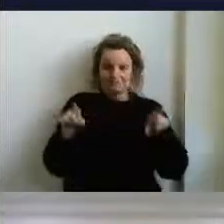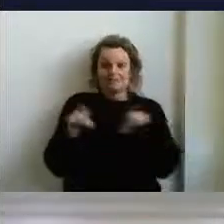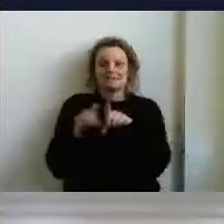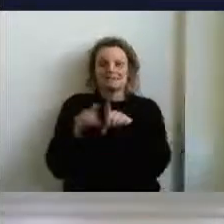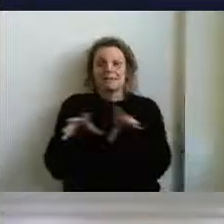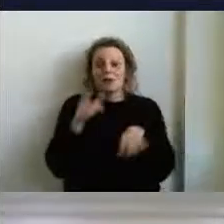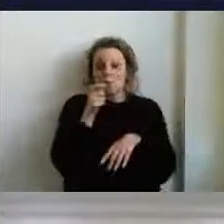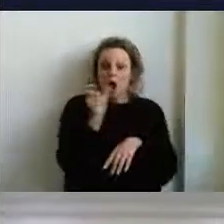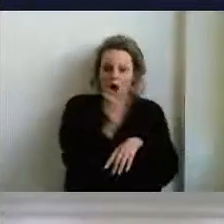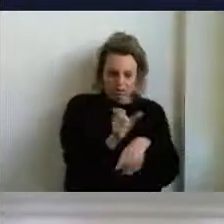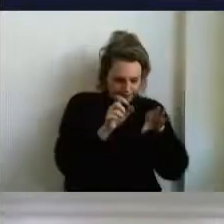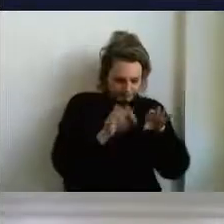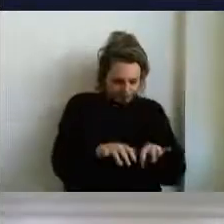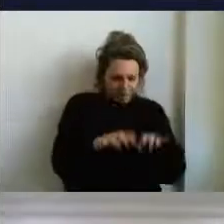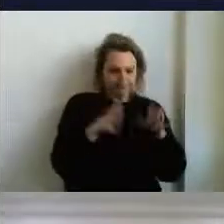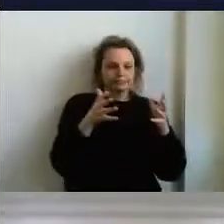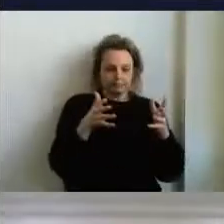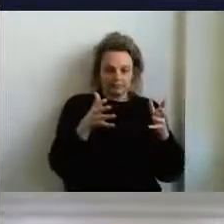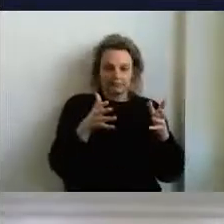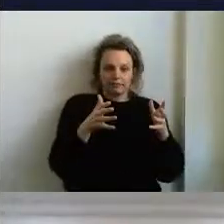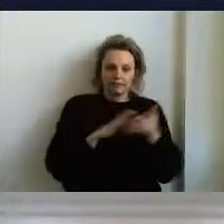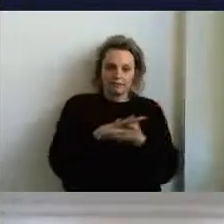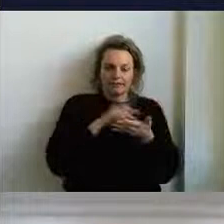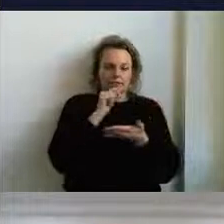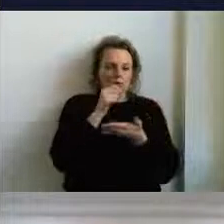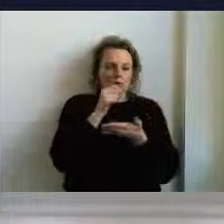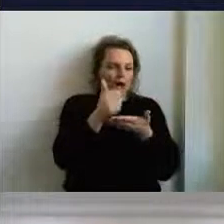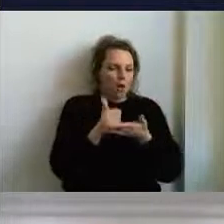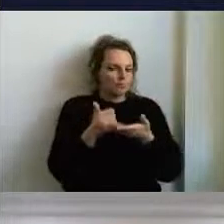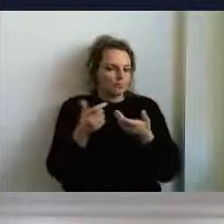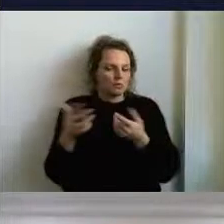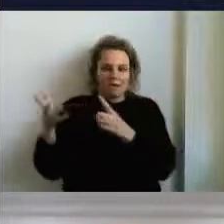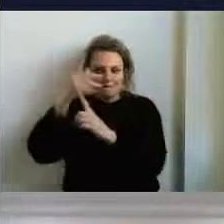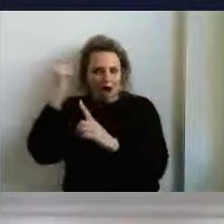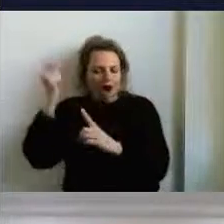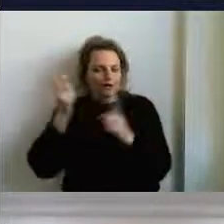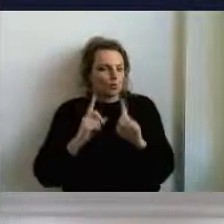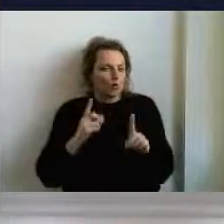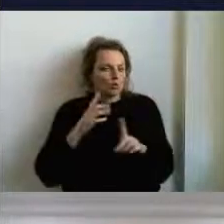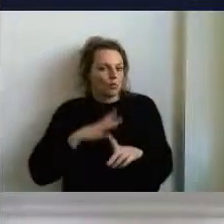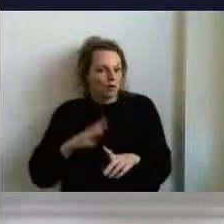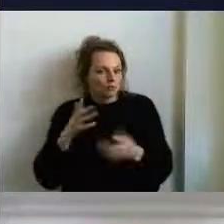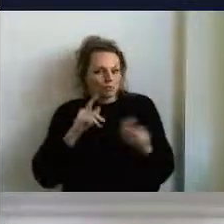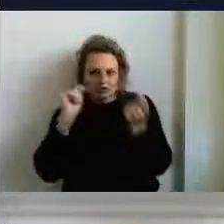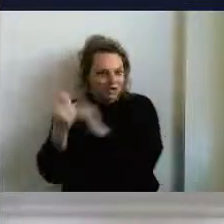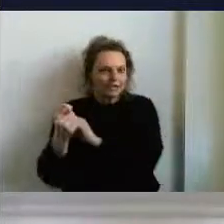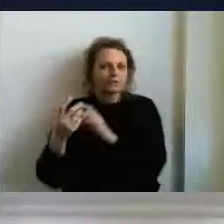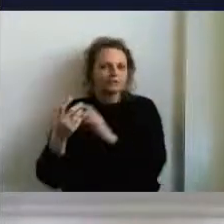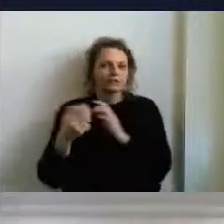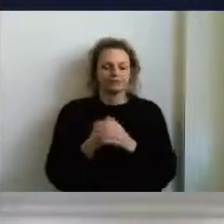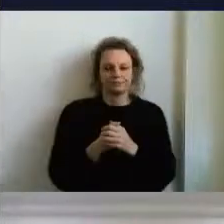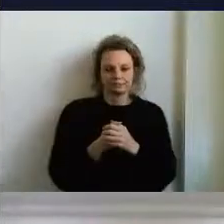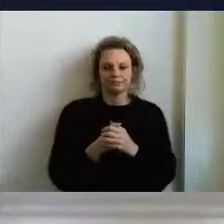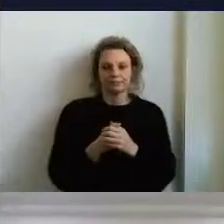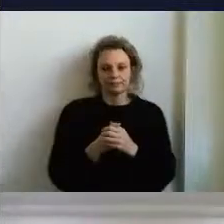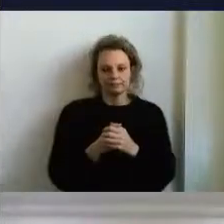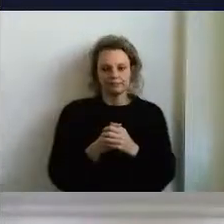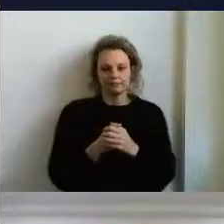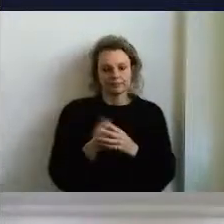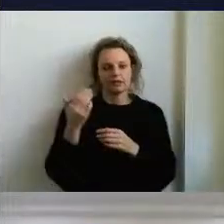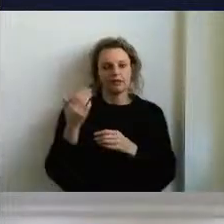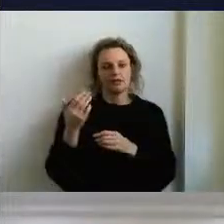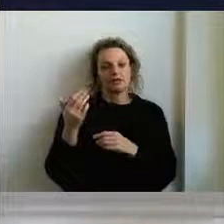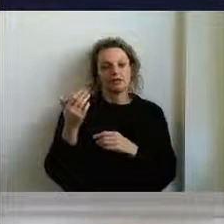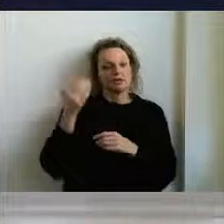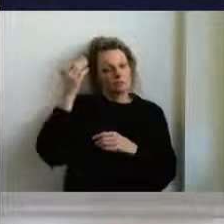you're after. I love that, and because I struggle a little bit as a blind screen reader user to navigate the ribbons in Office.